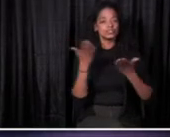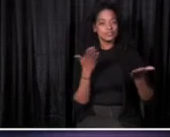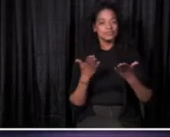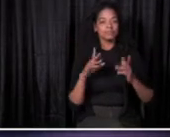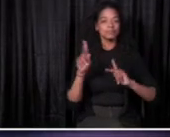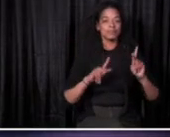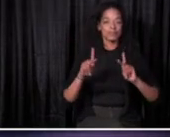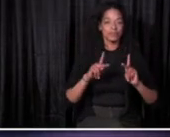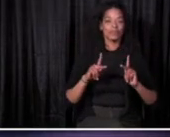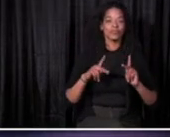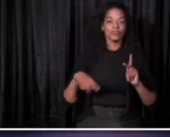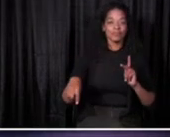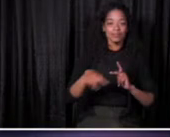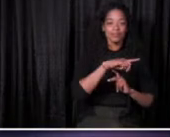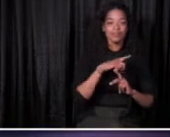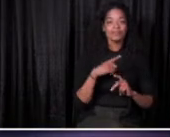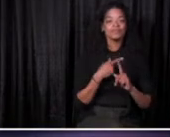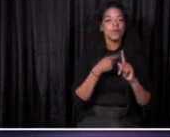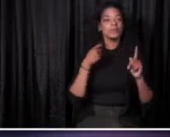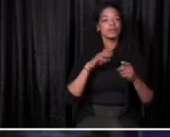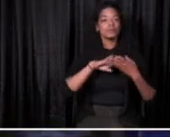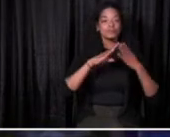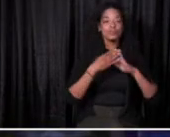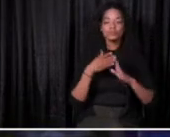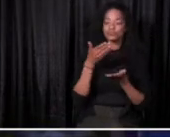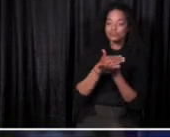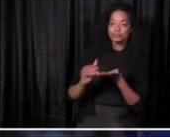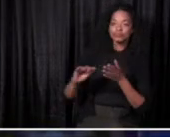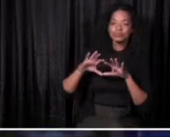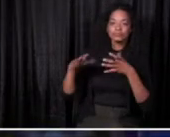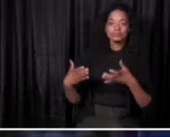marginalized and disadvantaged communities.